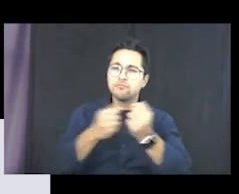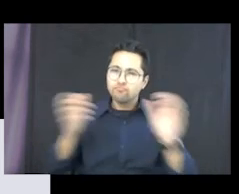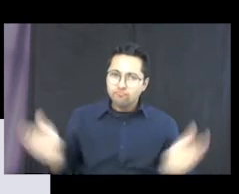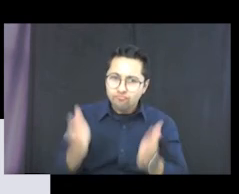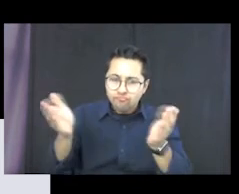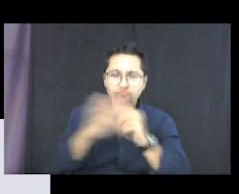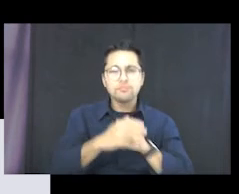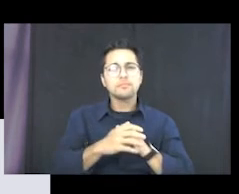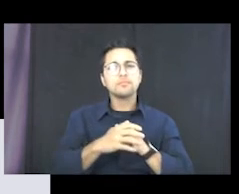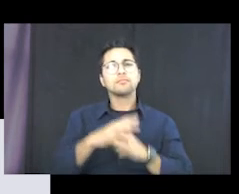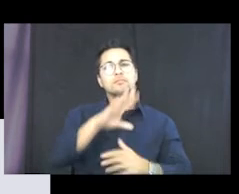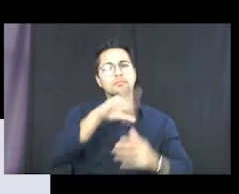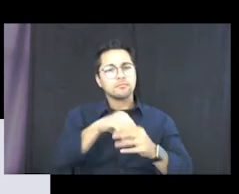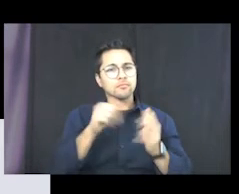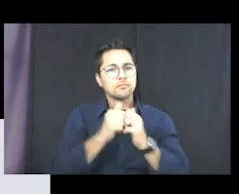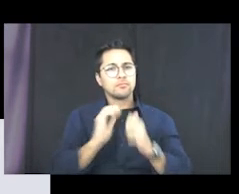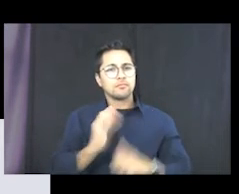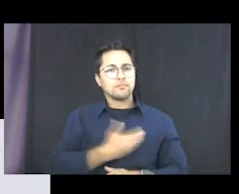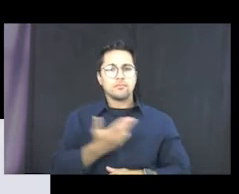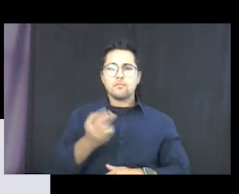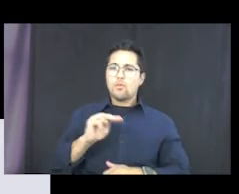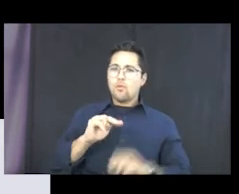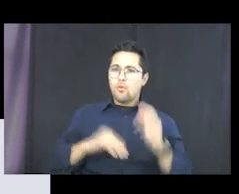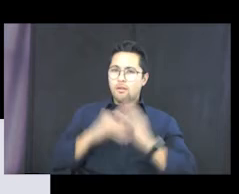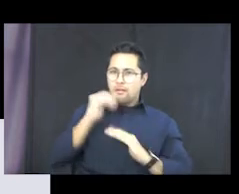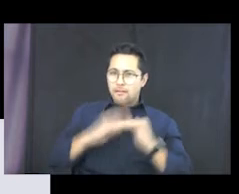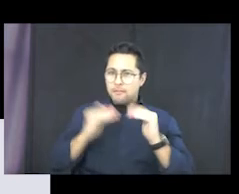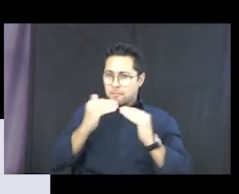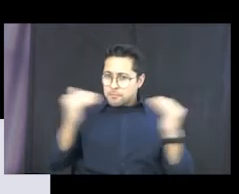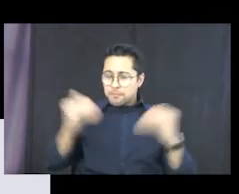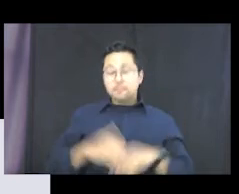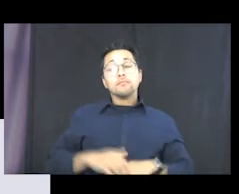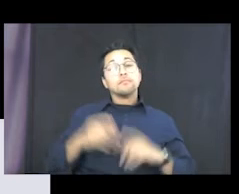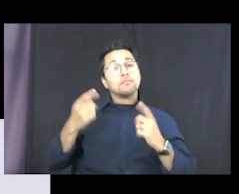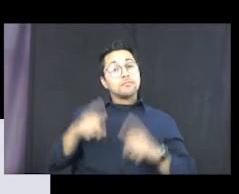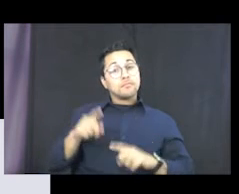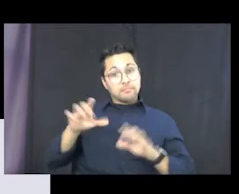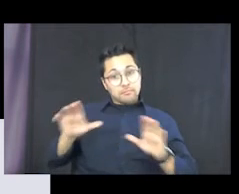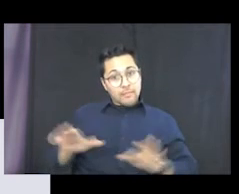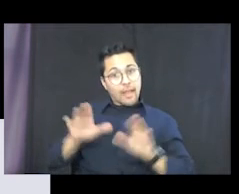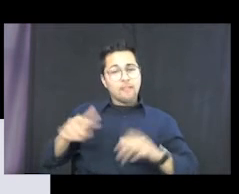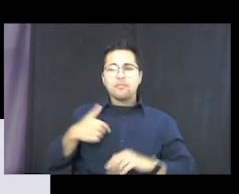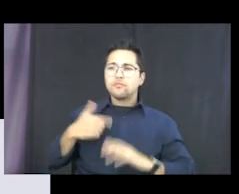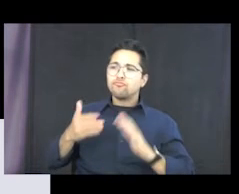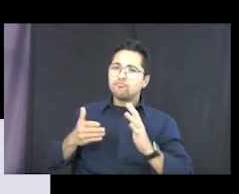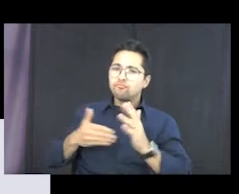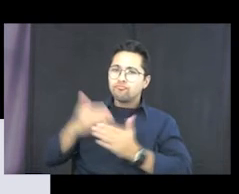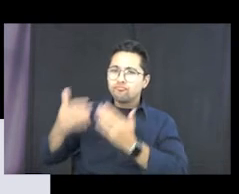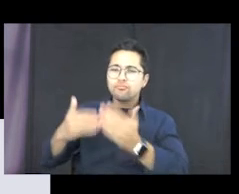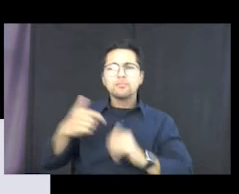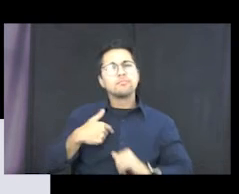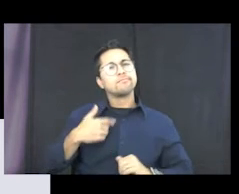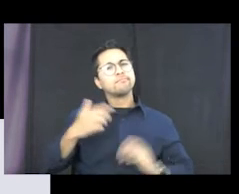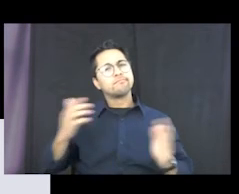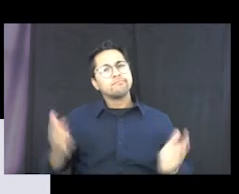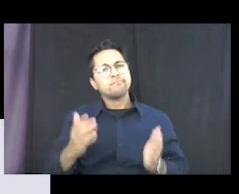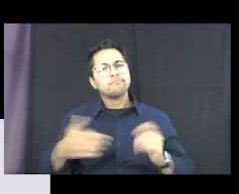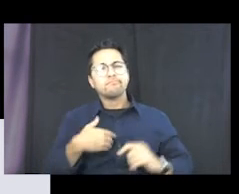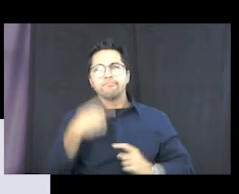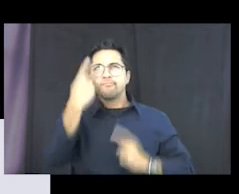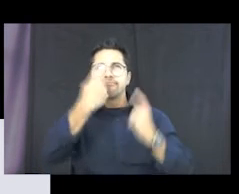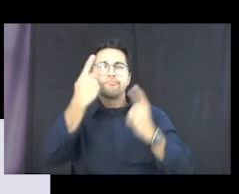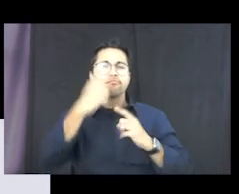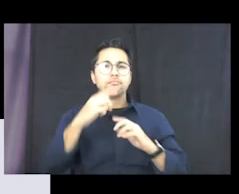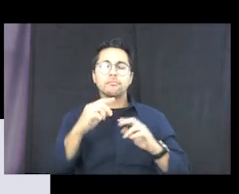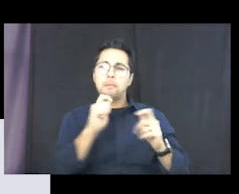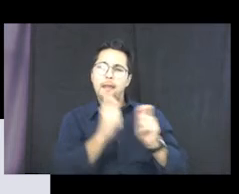at our own comfort level. And as we go through the activities, I'd like to encourage you to think of ways that modification for